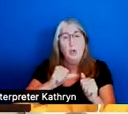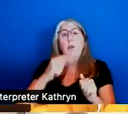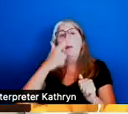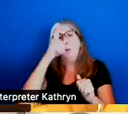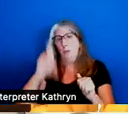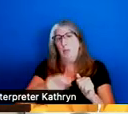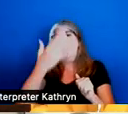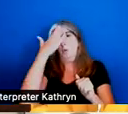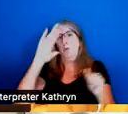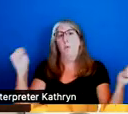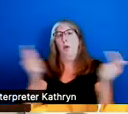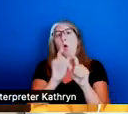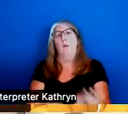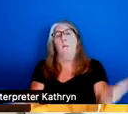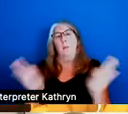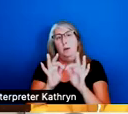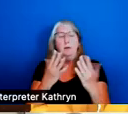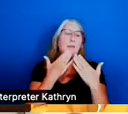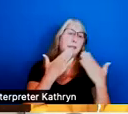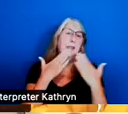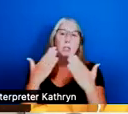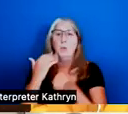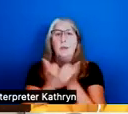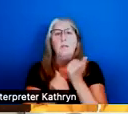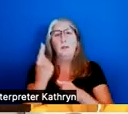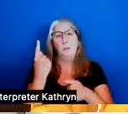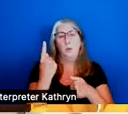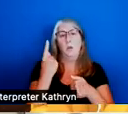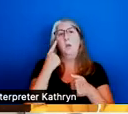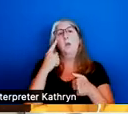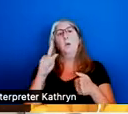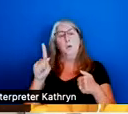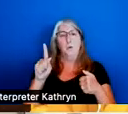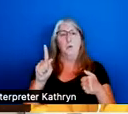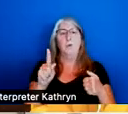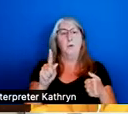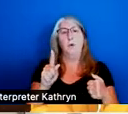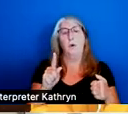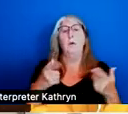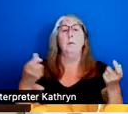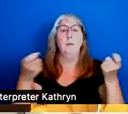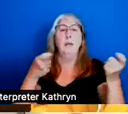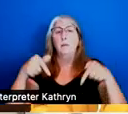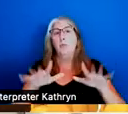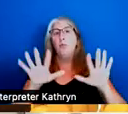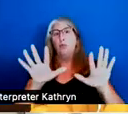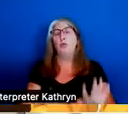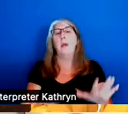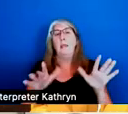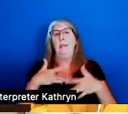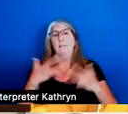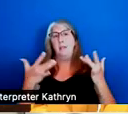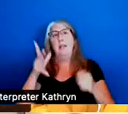know that we all matter. I want to thank you, everyone, for attending this great event and for listening to my